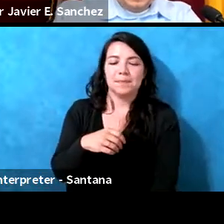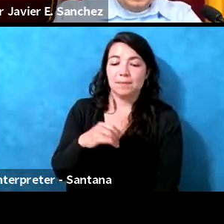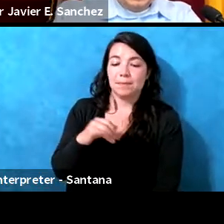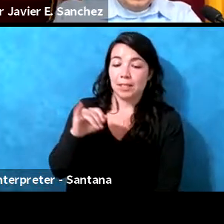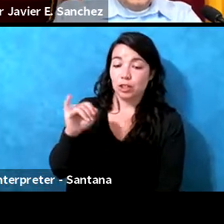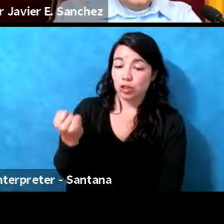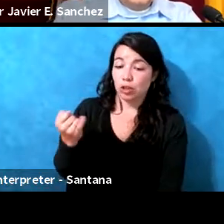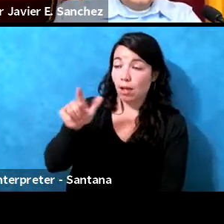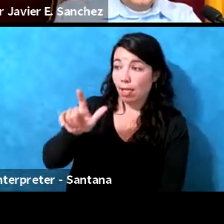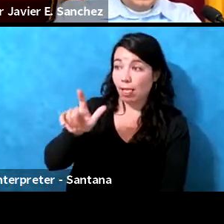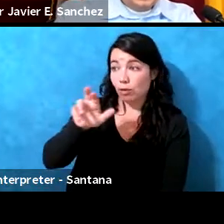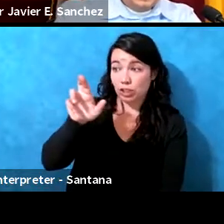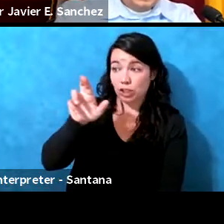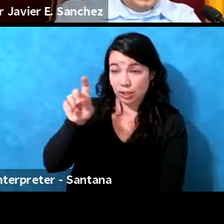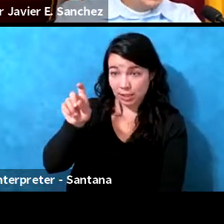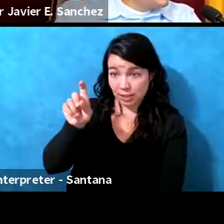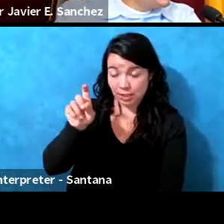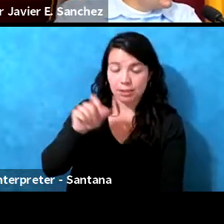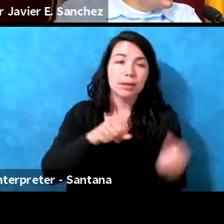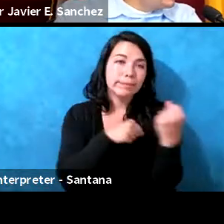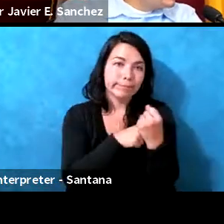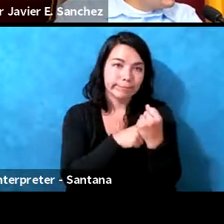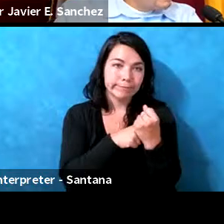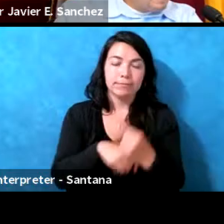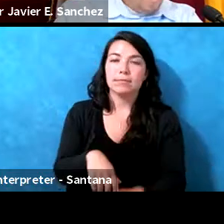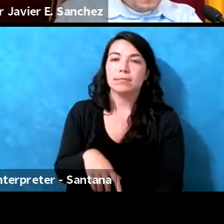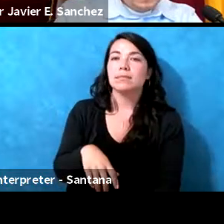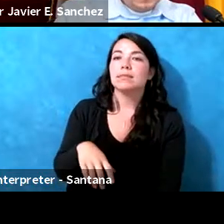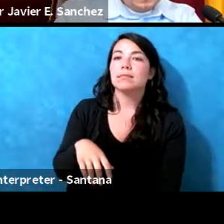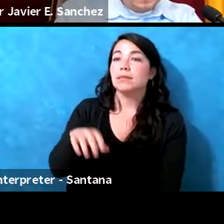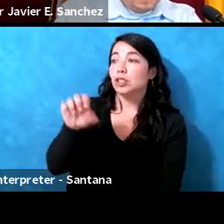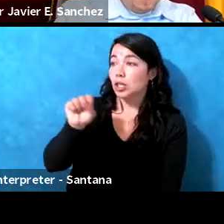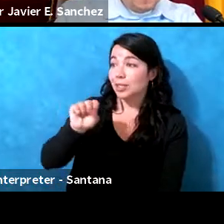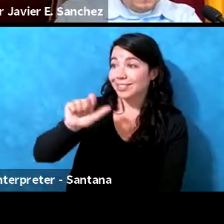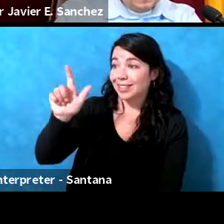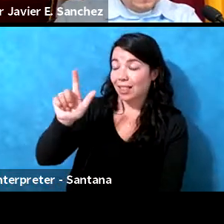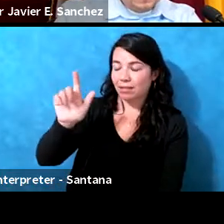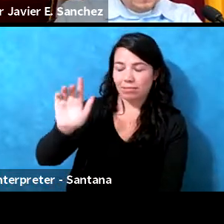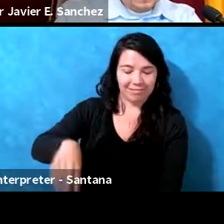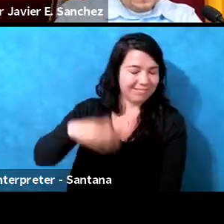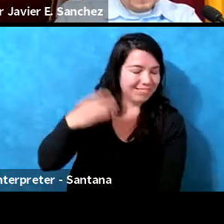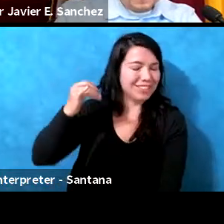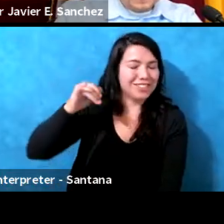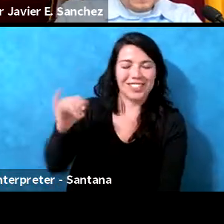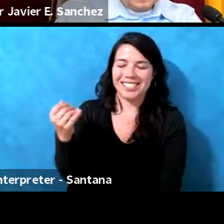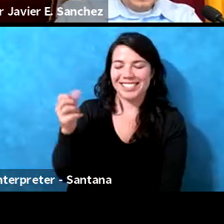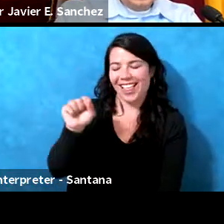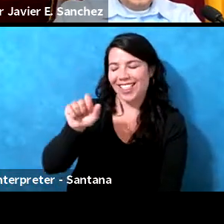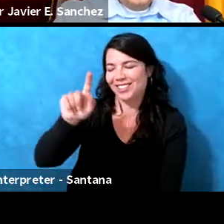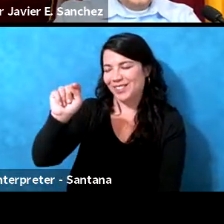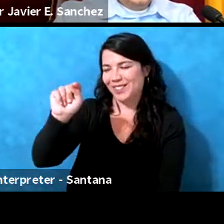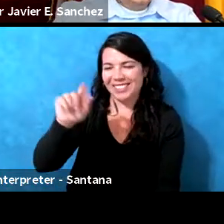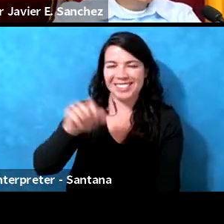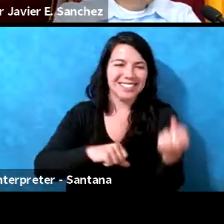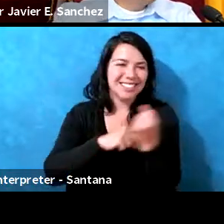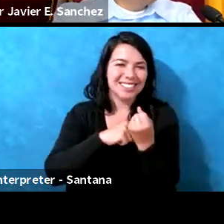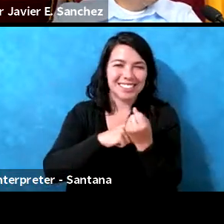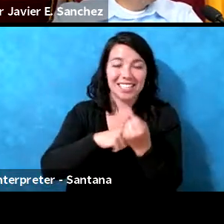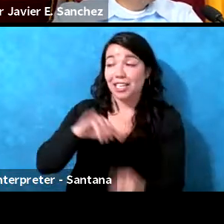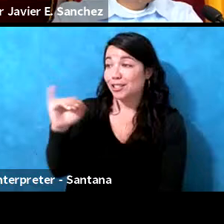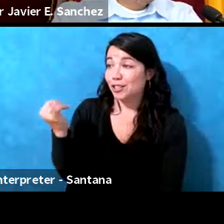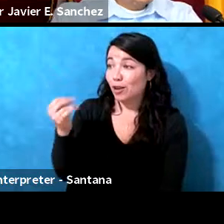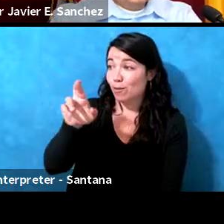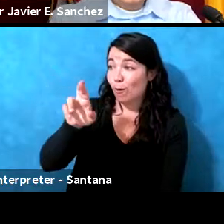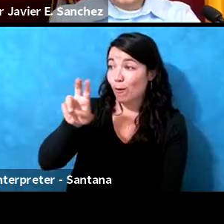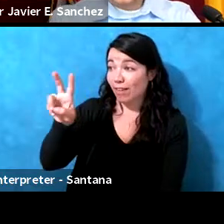John L. Ritchie. In favor. Councillor Justin Salazar Torres. In favor. Councillor John Ramon